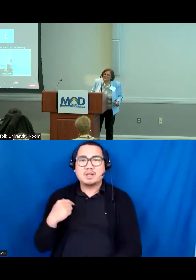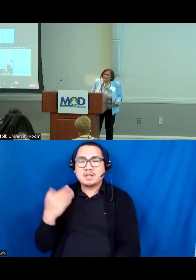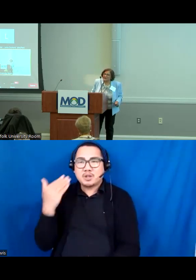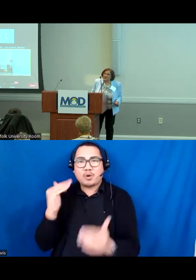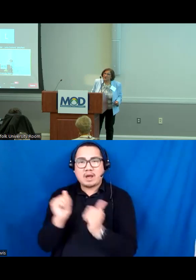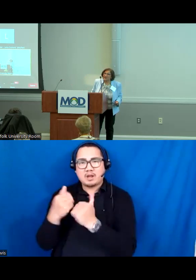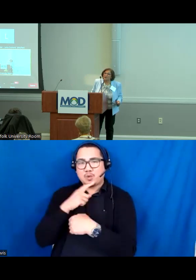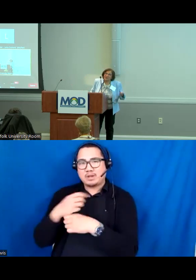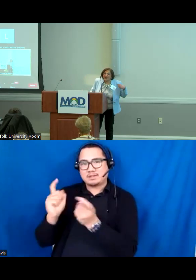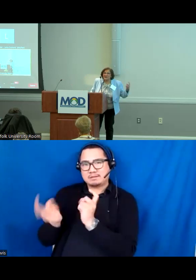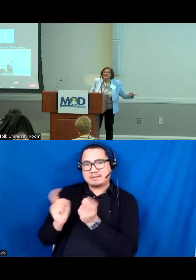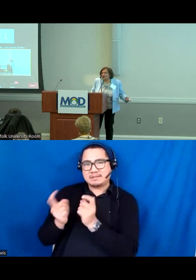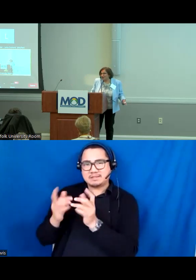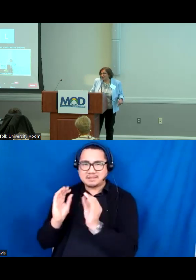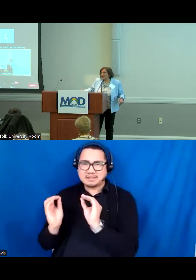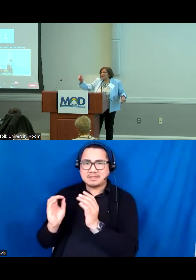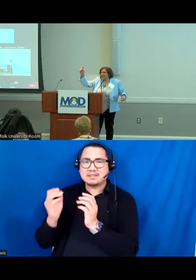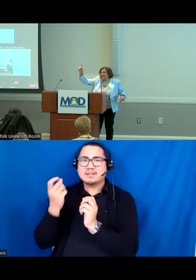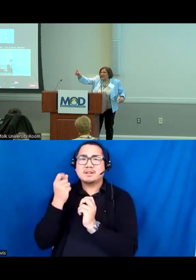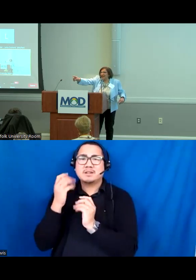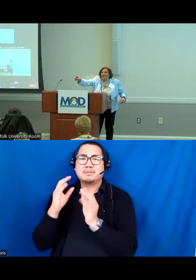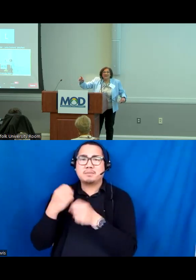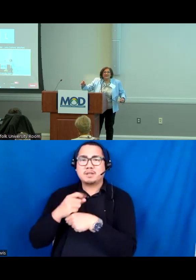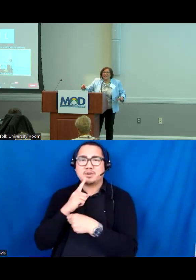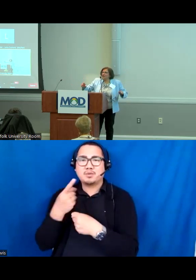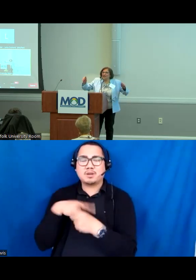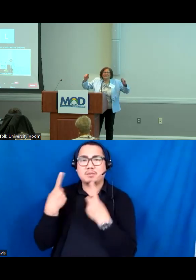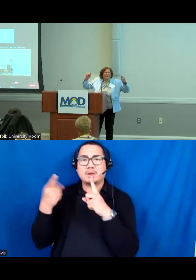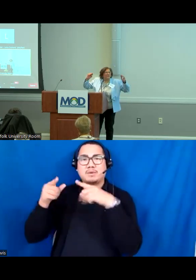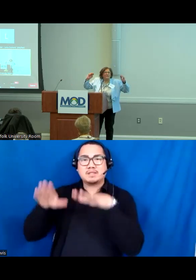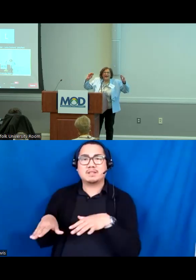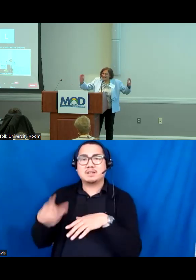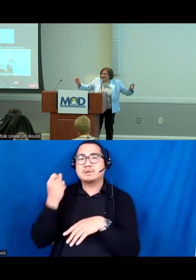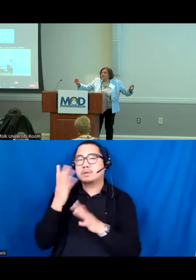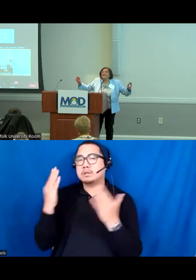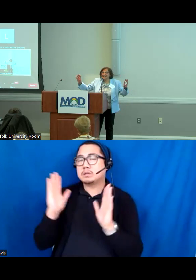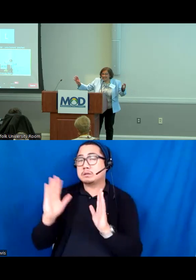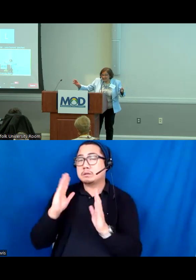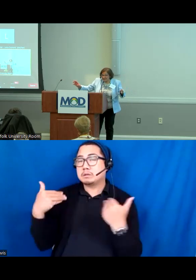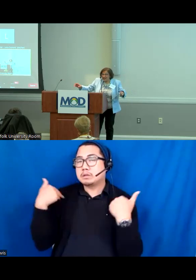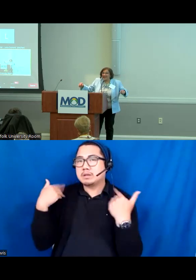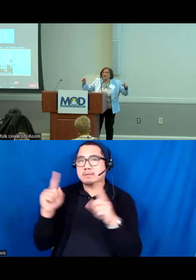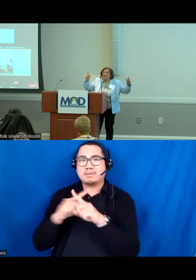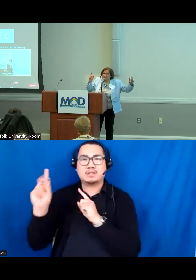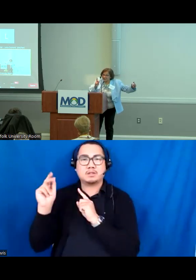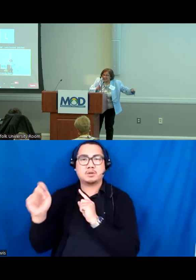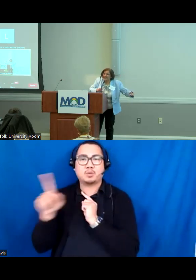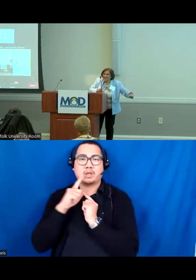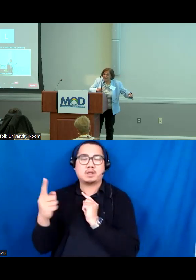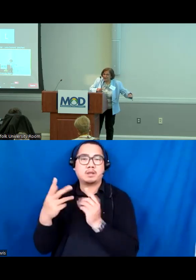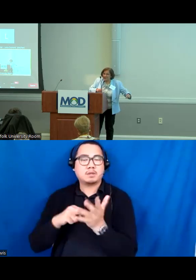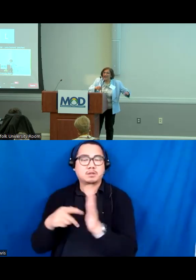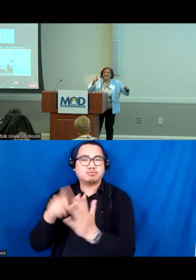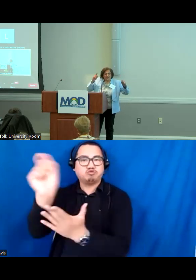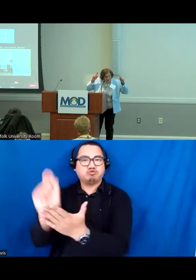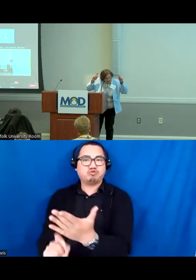a settlement agreement. Remember, I was a younger lawyer in those days. And Dan just banged out with the team, and the plaintiffs sat at the